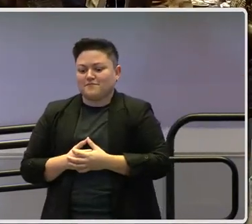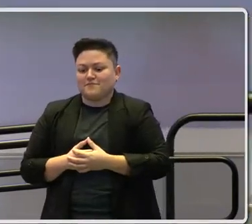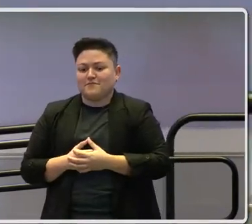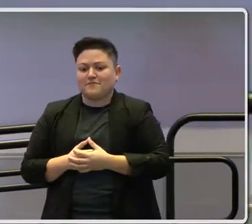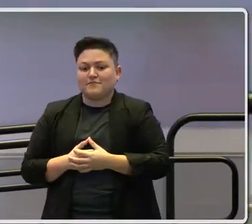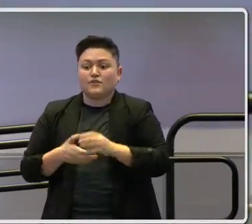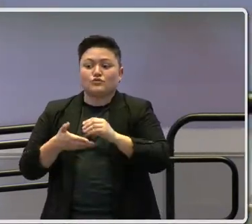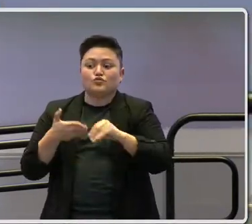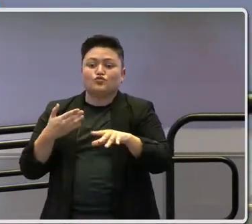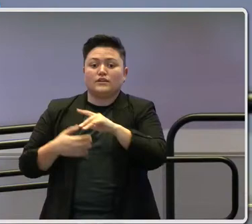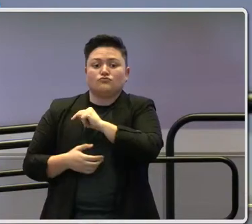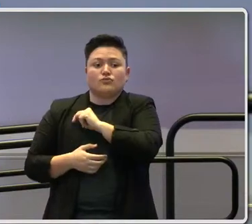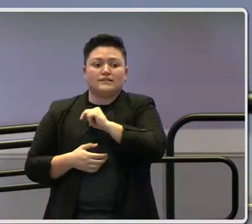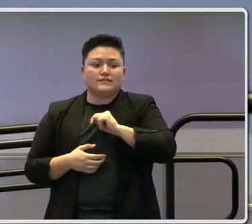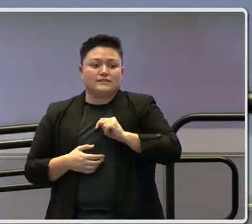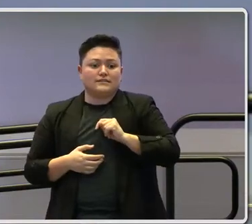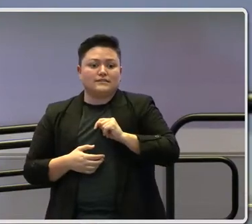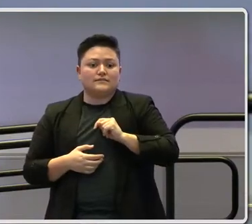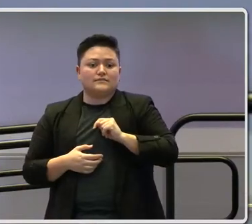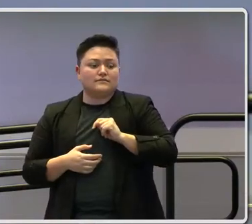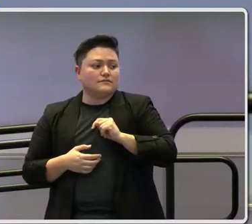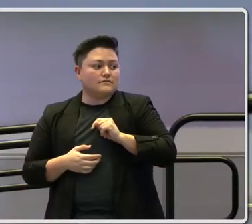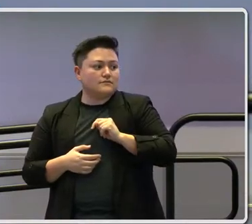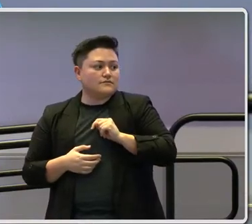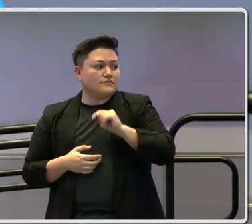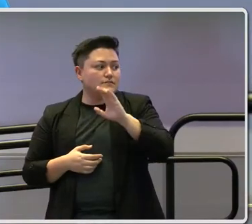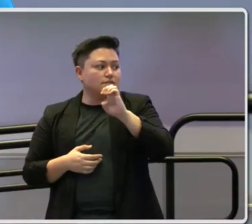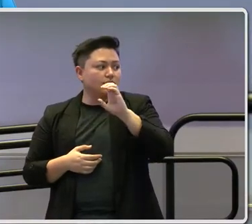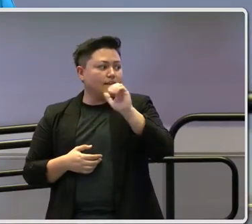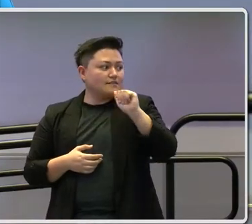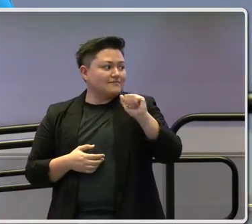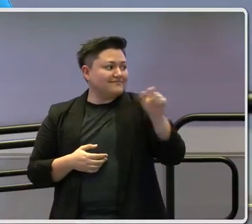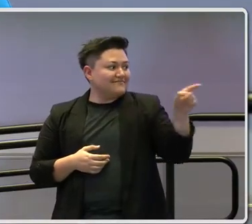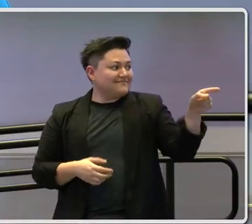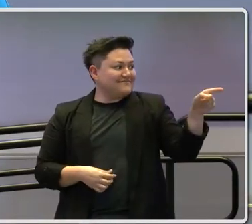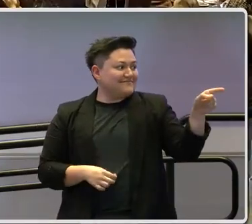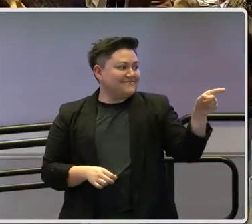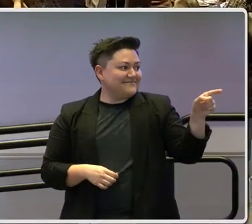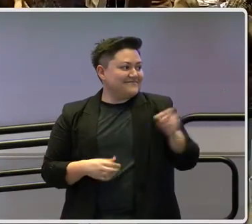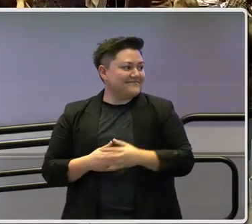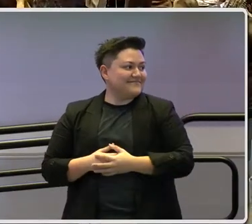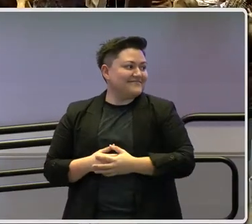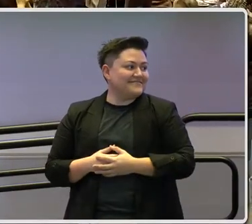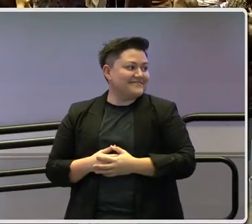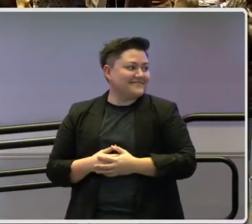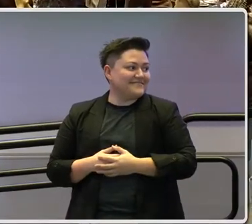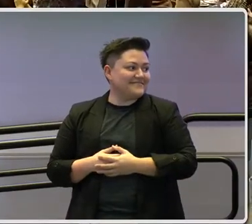And student trustee, Cesar Tlatuani Alvarado.